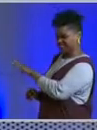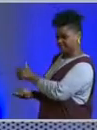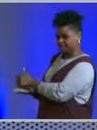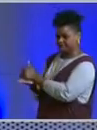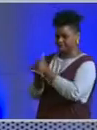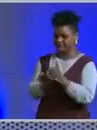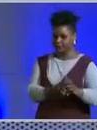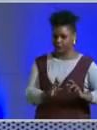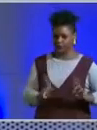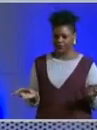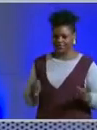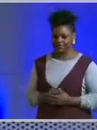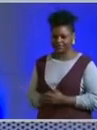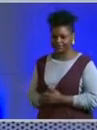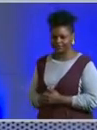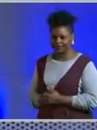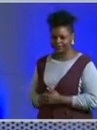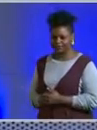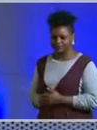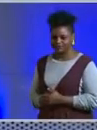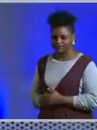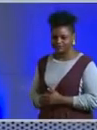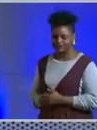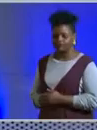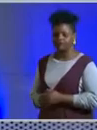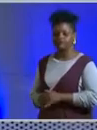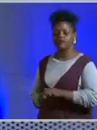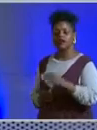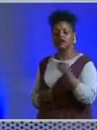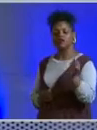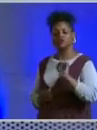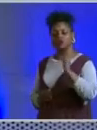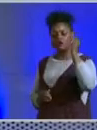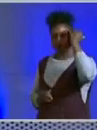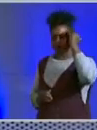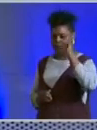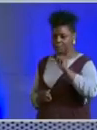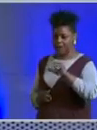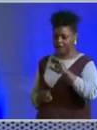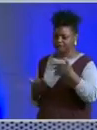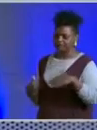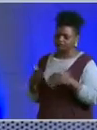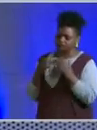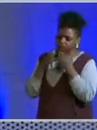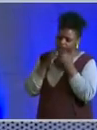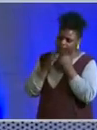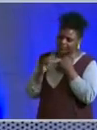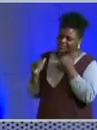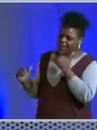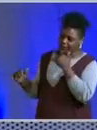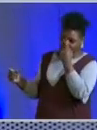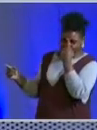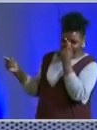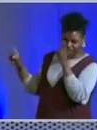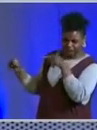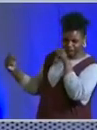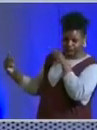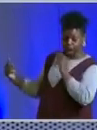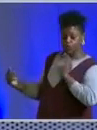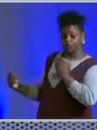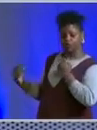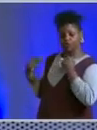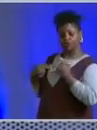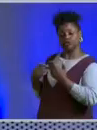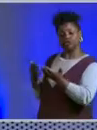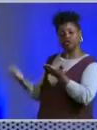and certainly not least, and something very, I know our mayor is passionate about, and I am as well, and the fact is our human services